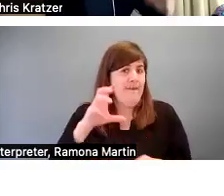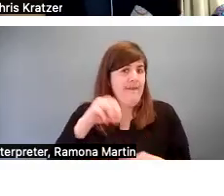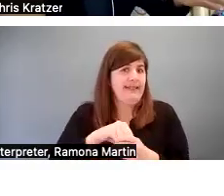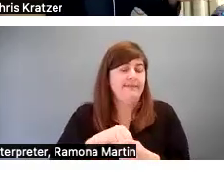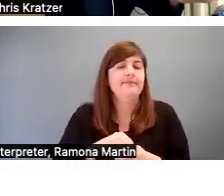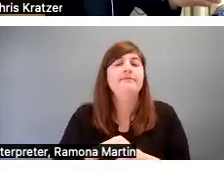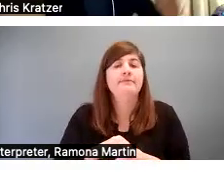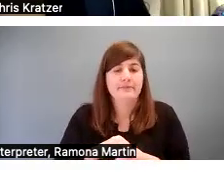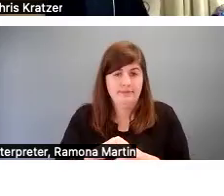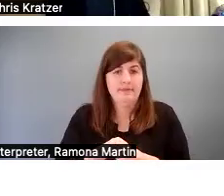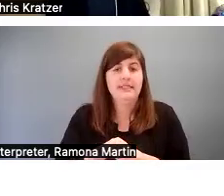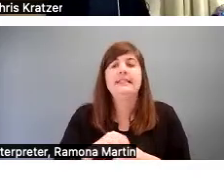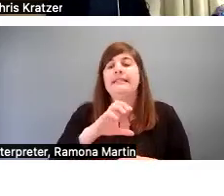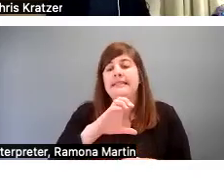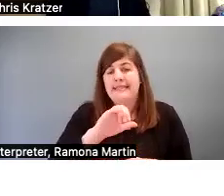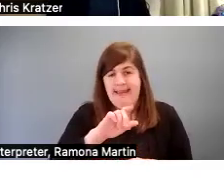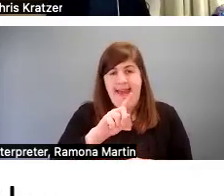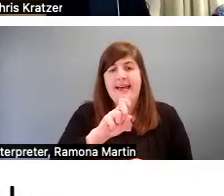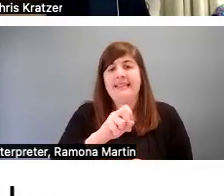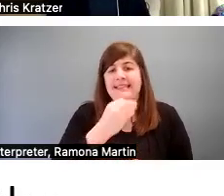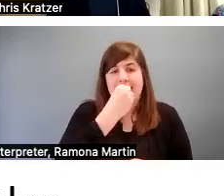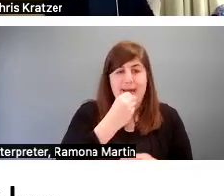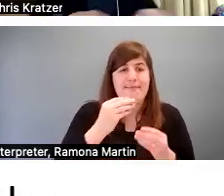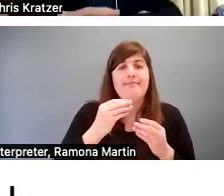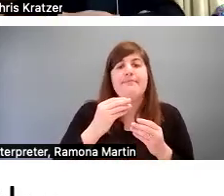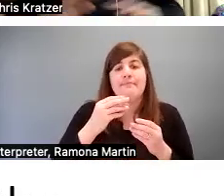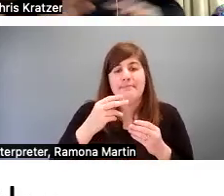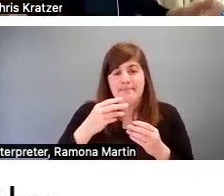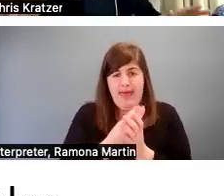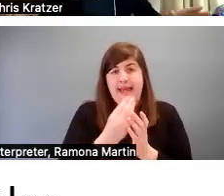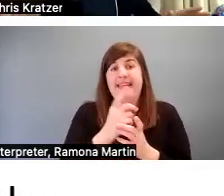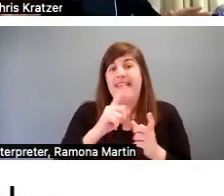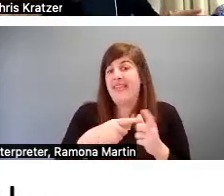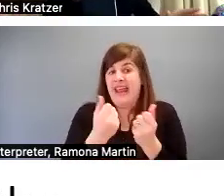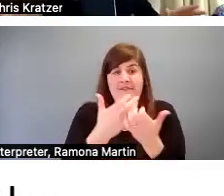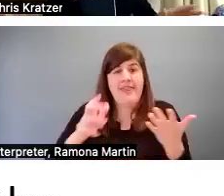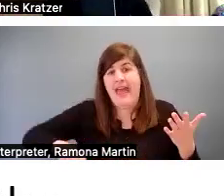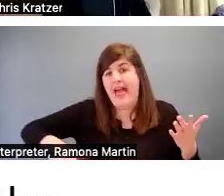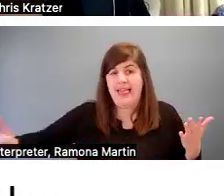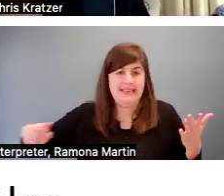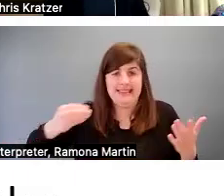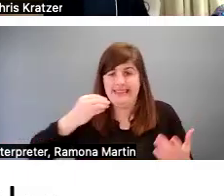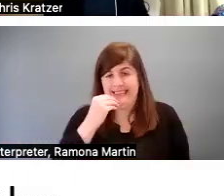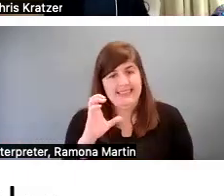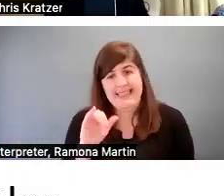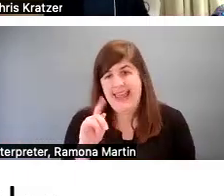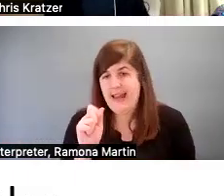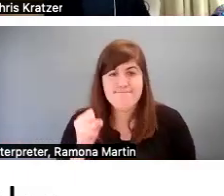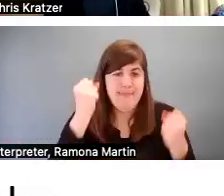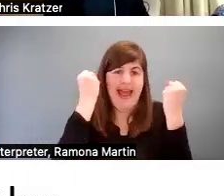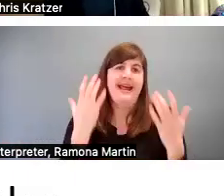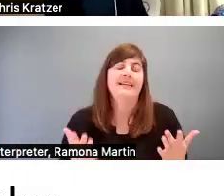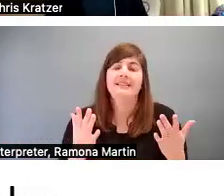chain, cicadas eat plants. After that, nearly everything else eats cicadas. Cicadas